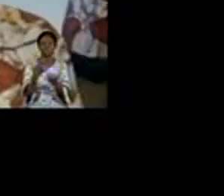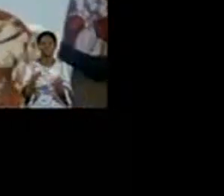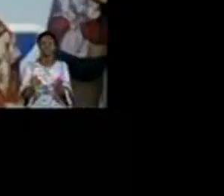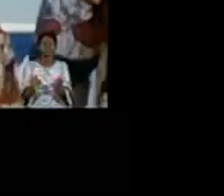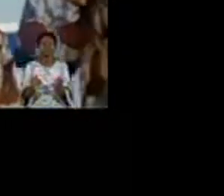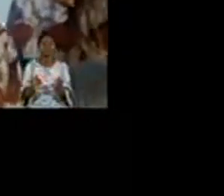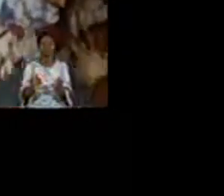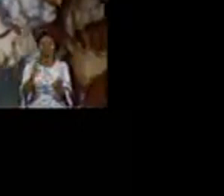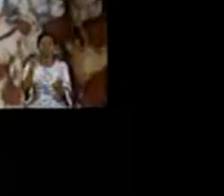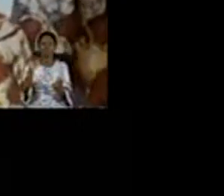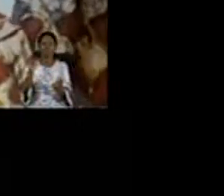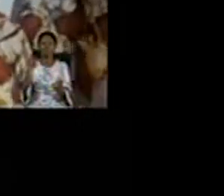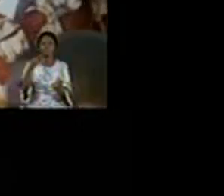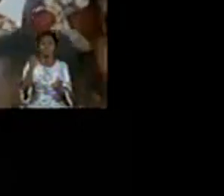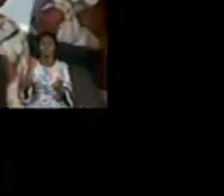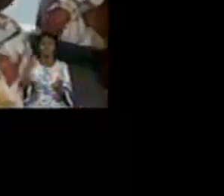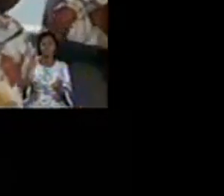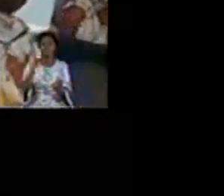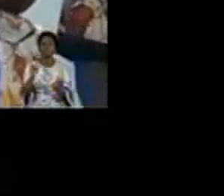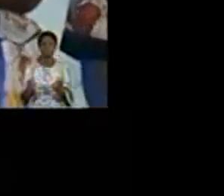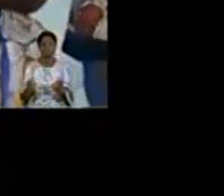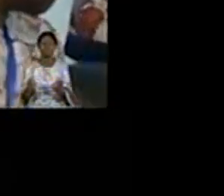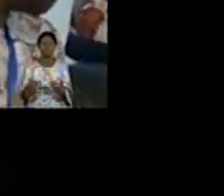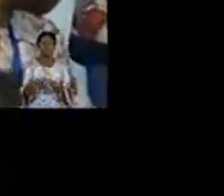Reverend Father Joseph Opelema.